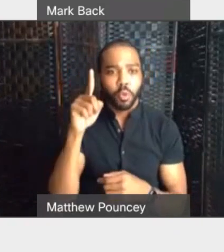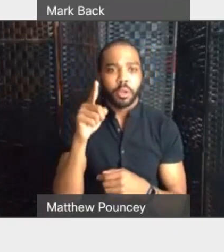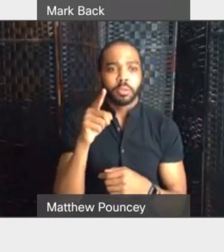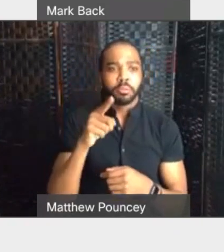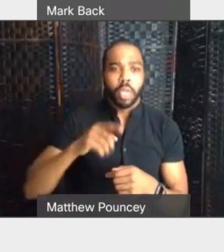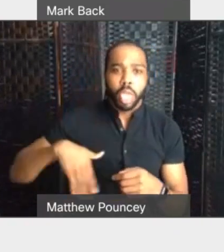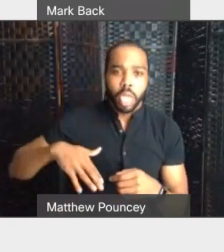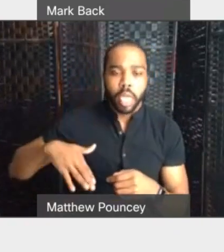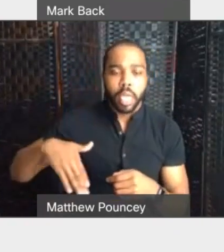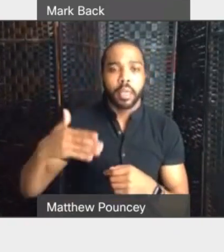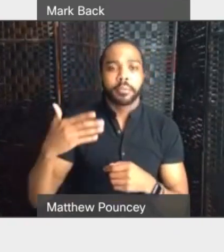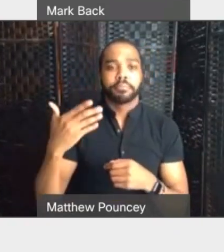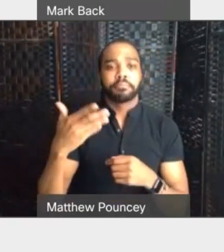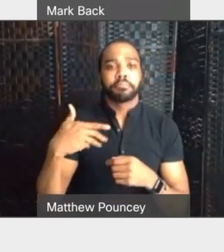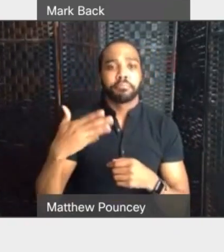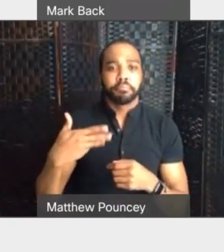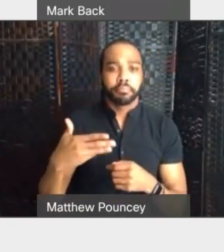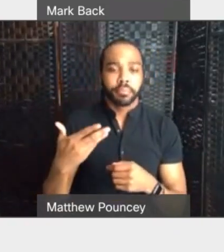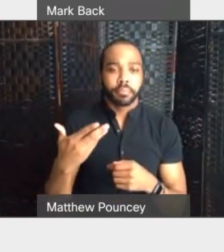yet at